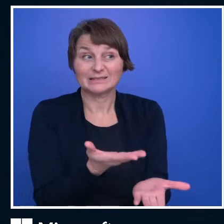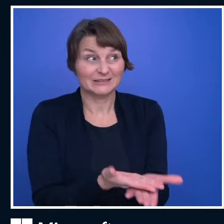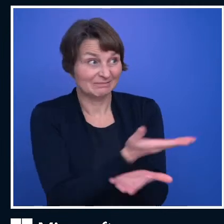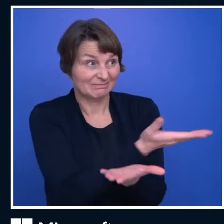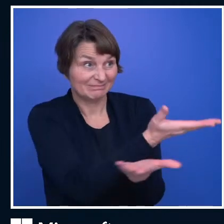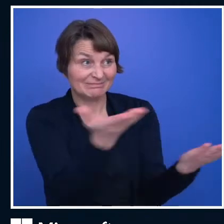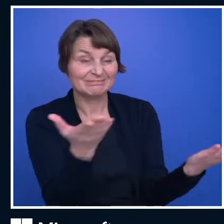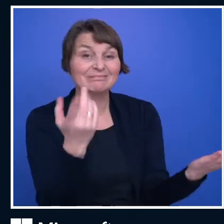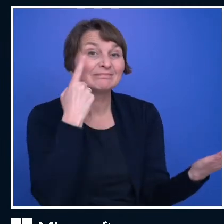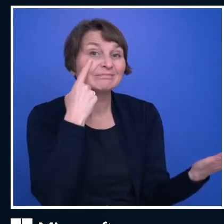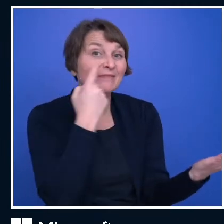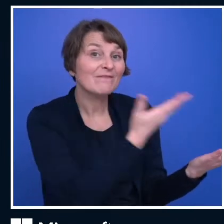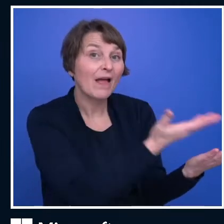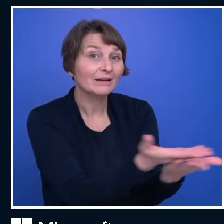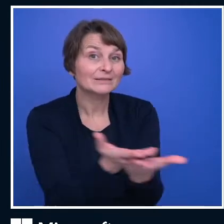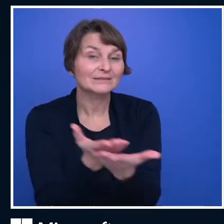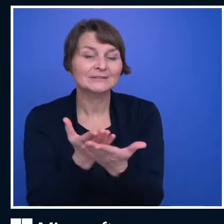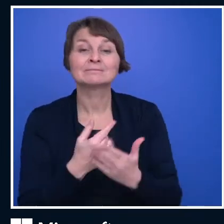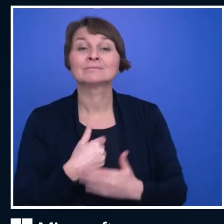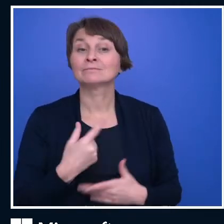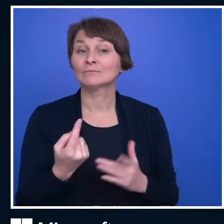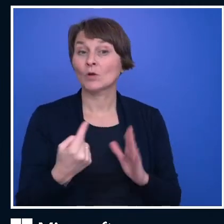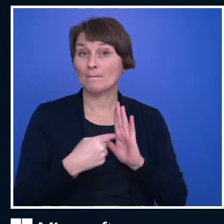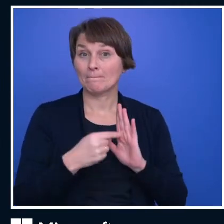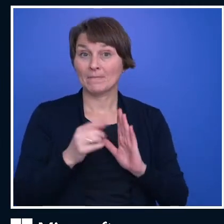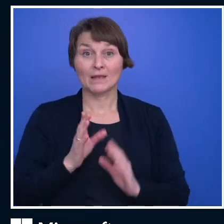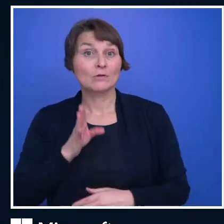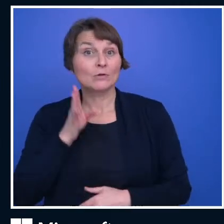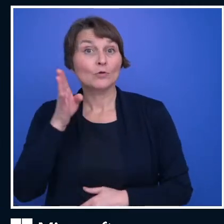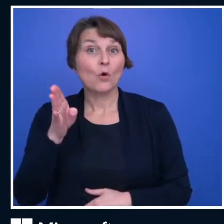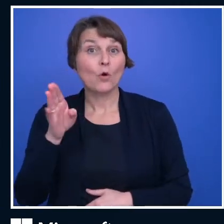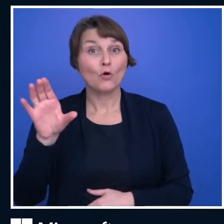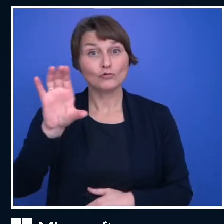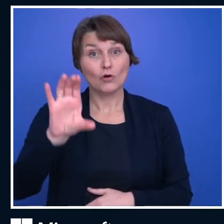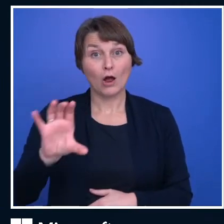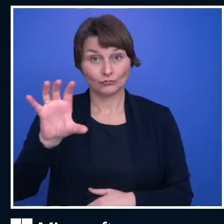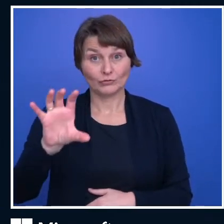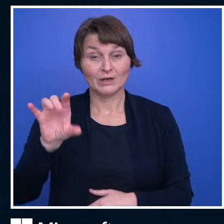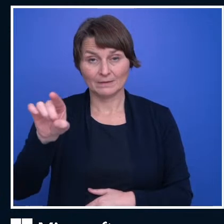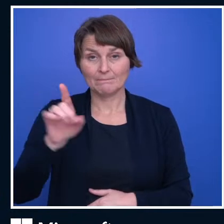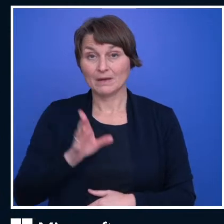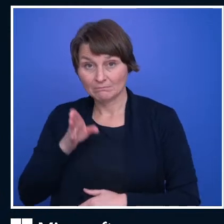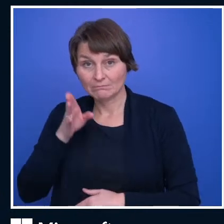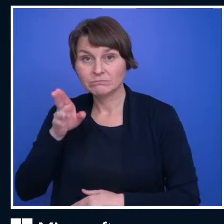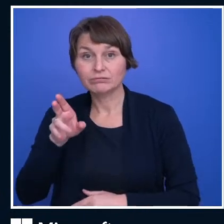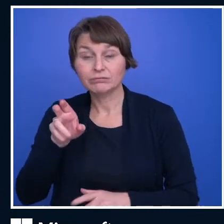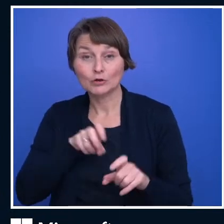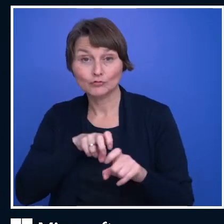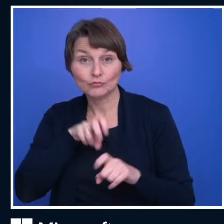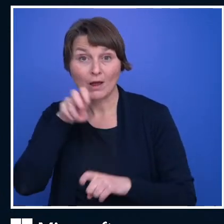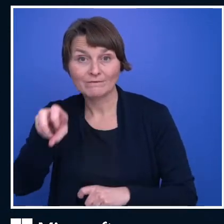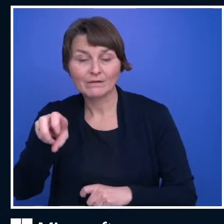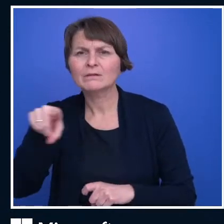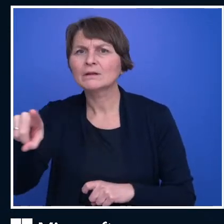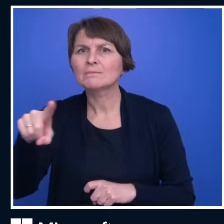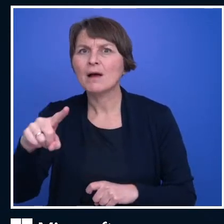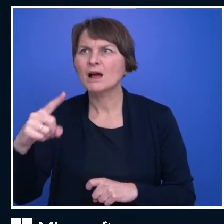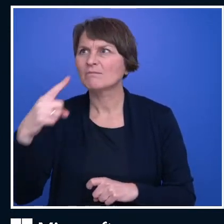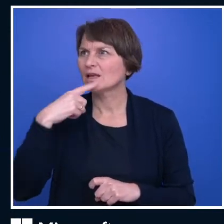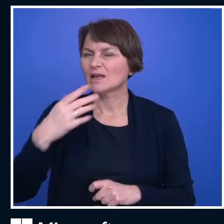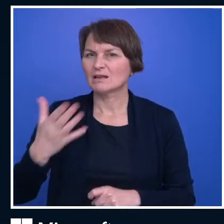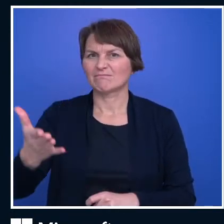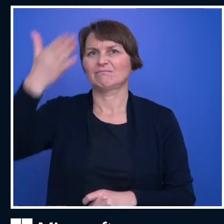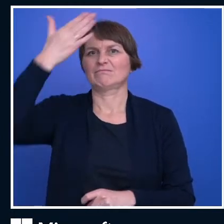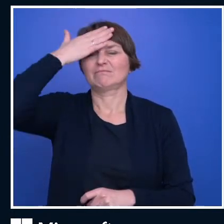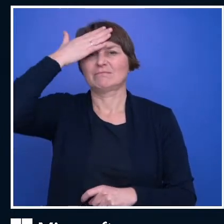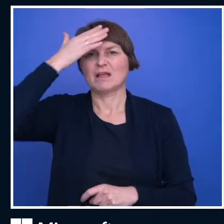facts. I traveled to another country and I was profiled as a terrorist. I have no criminal record. I was leaving the